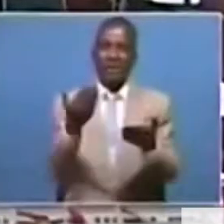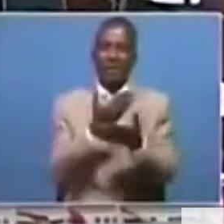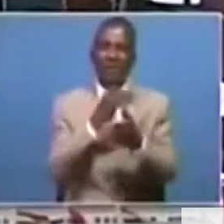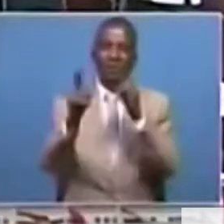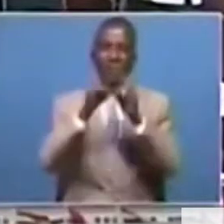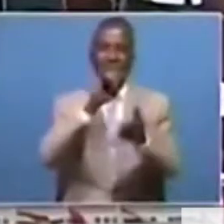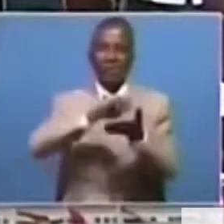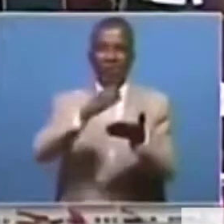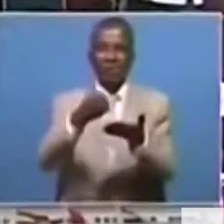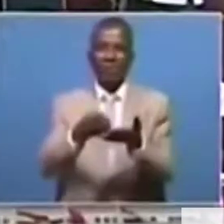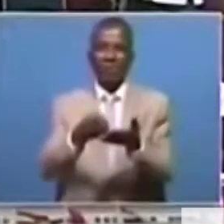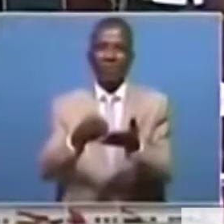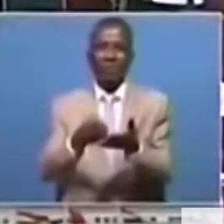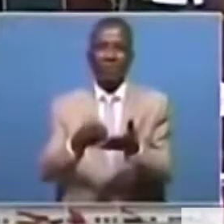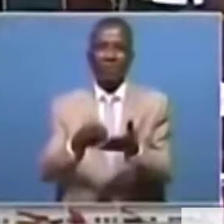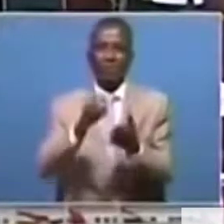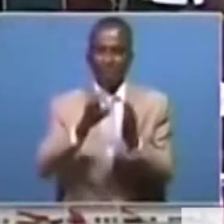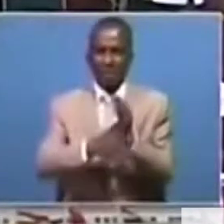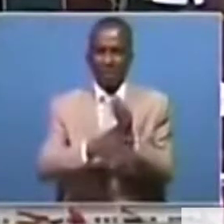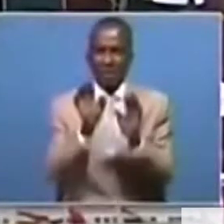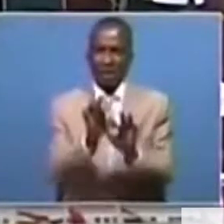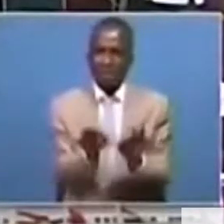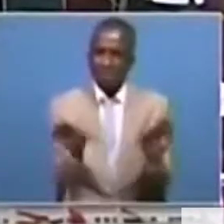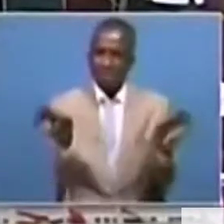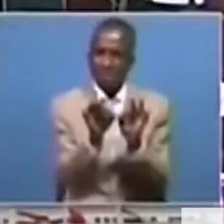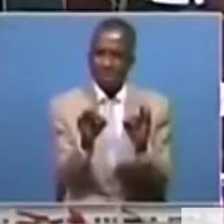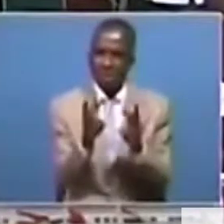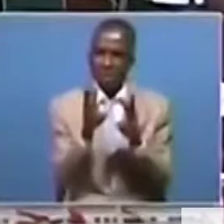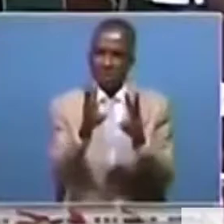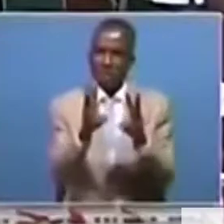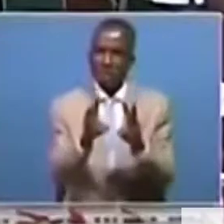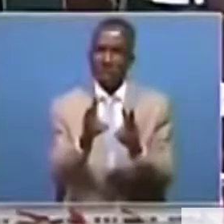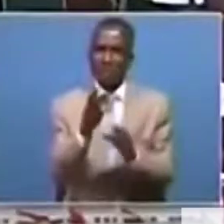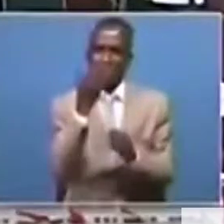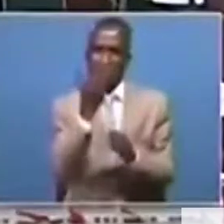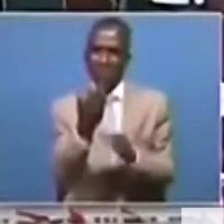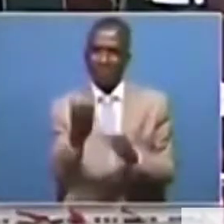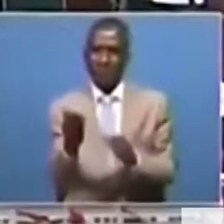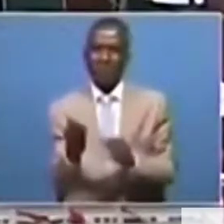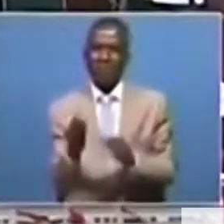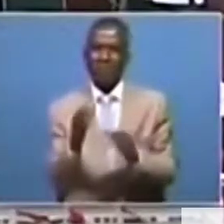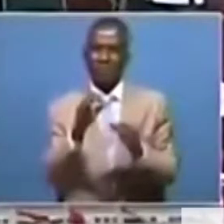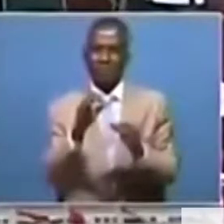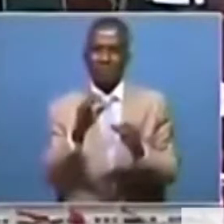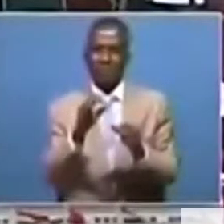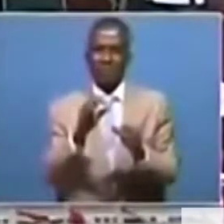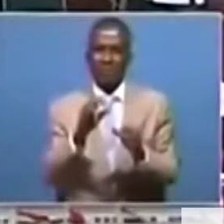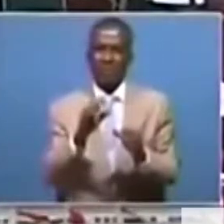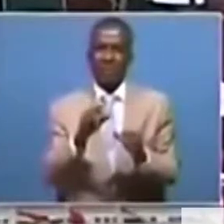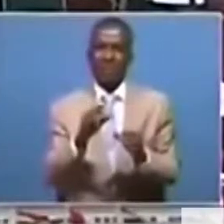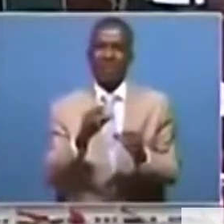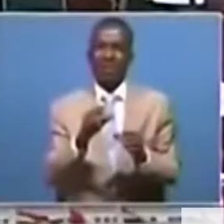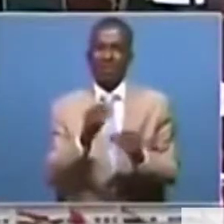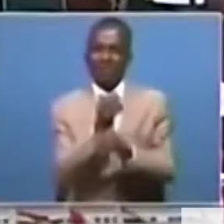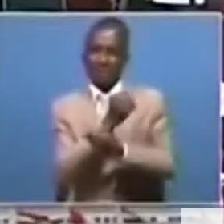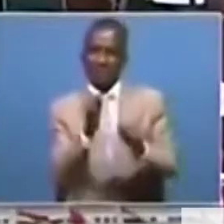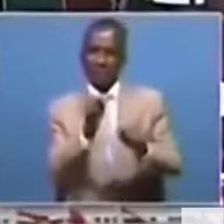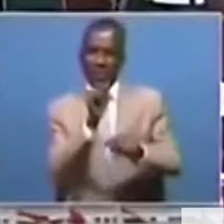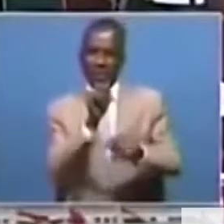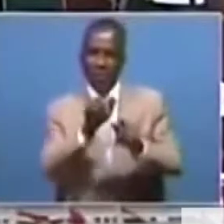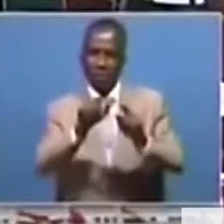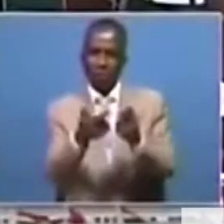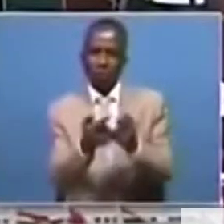is thus an necessary step which the important of finality of litigation forms upon, save the presence of